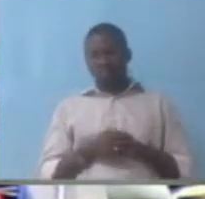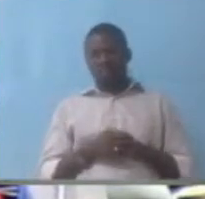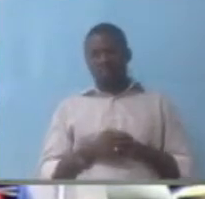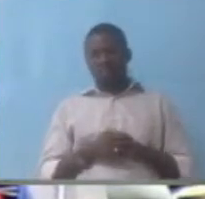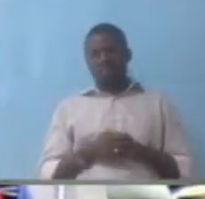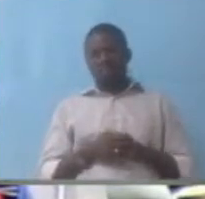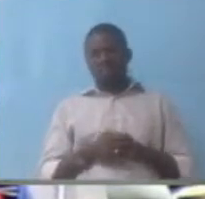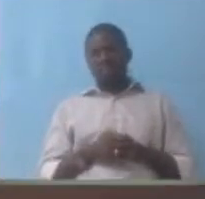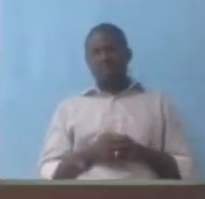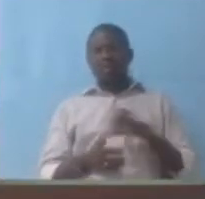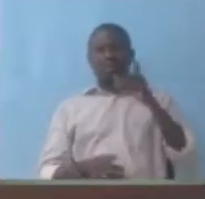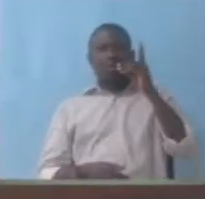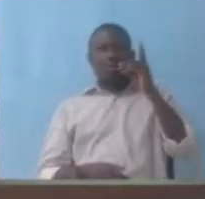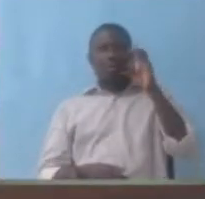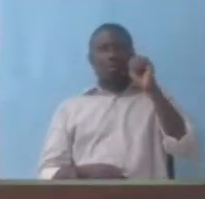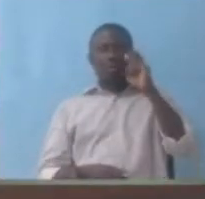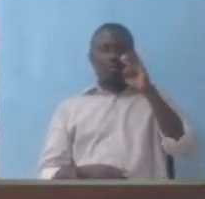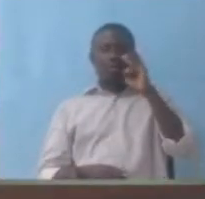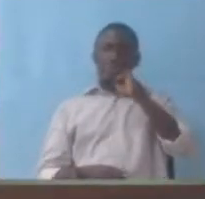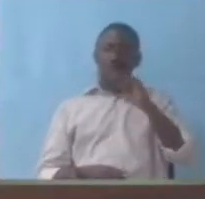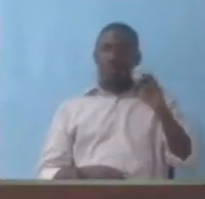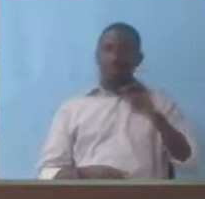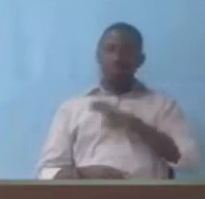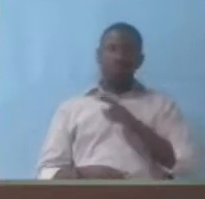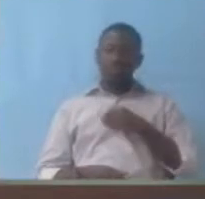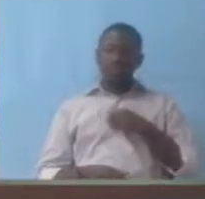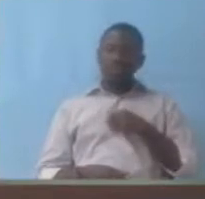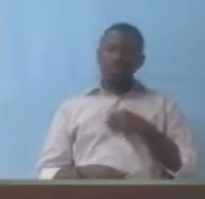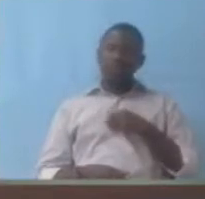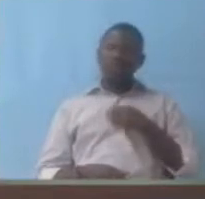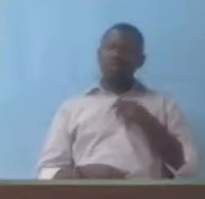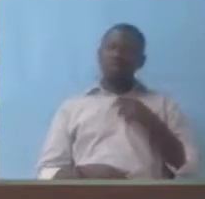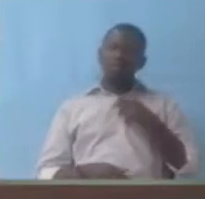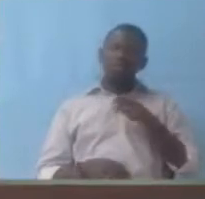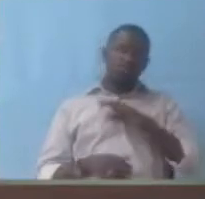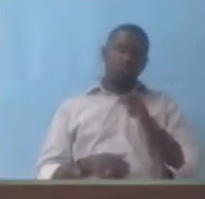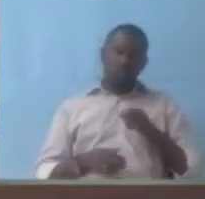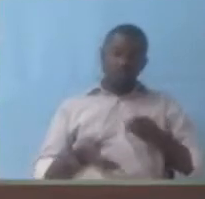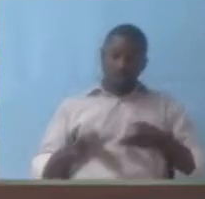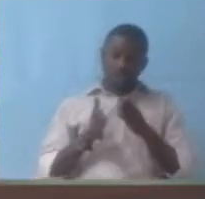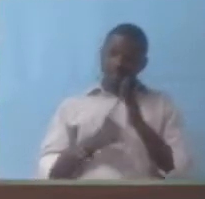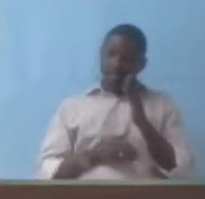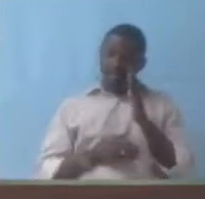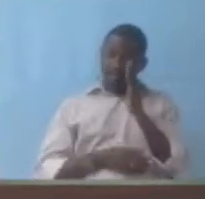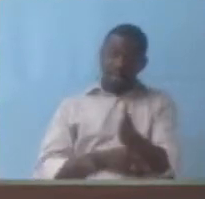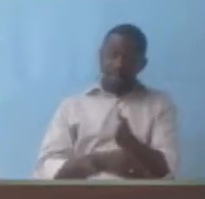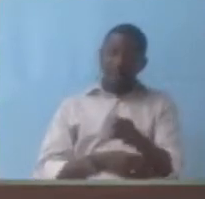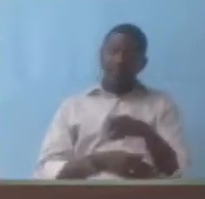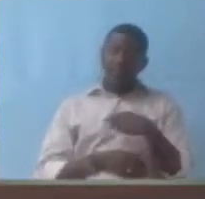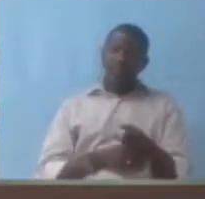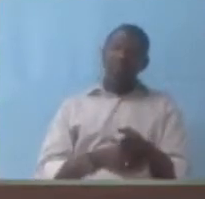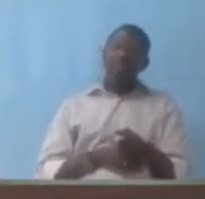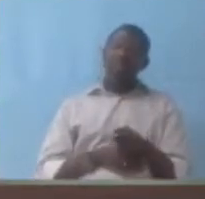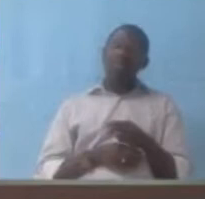Decrees cannot legitimize the actions of the Armed Forces Provisional Ruling Council. It